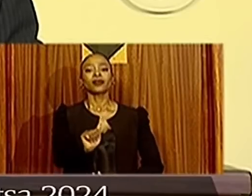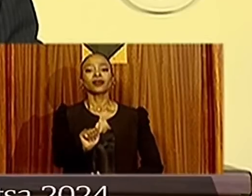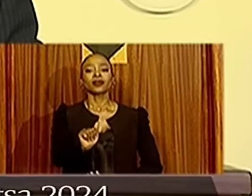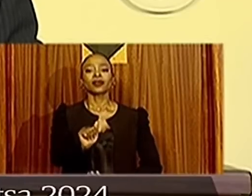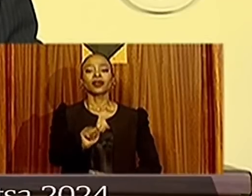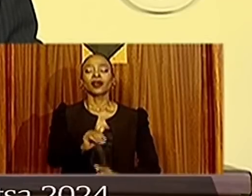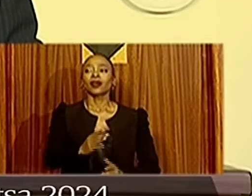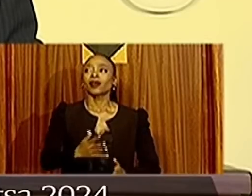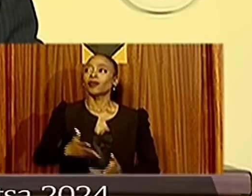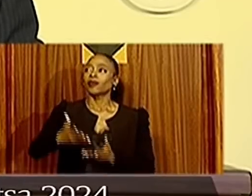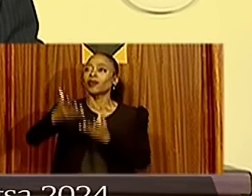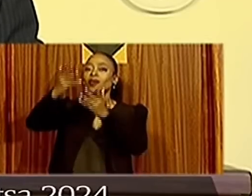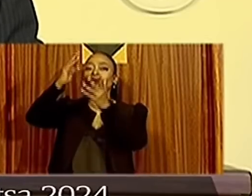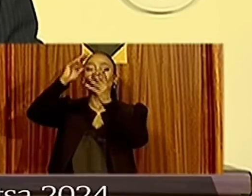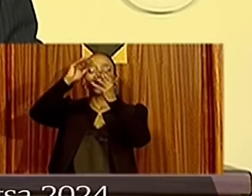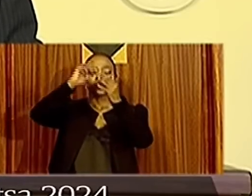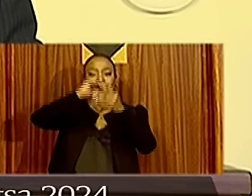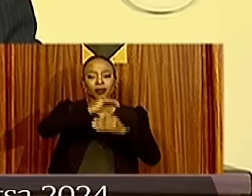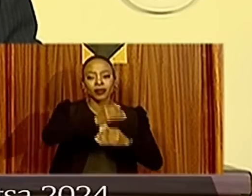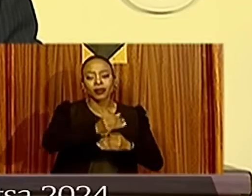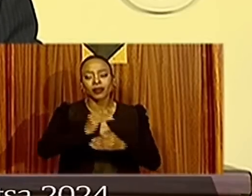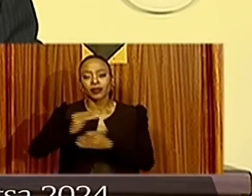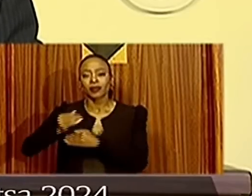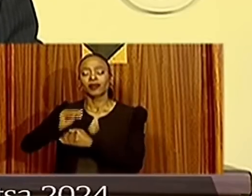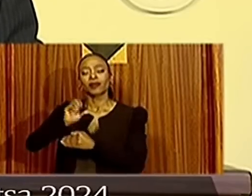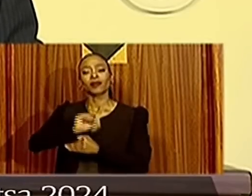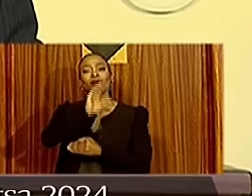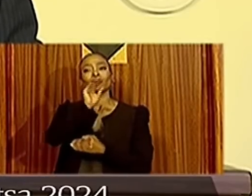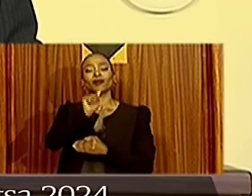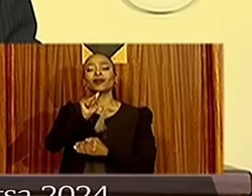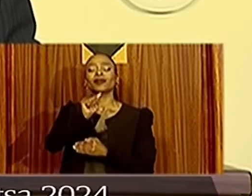heso. God seën Suid-Afrika.